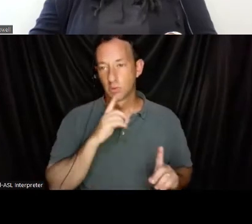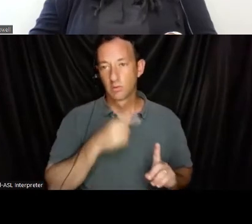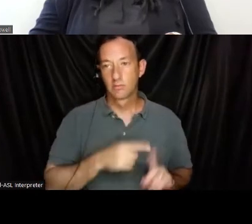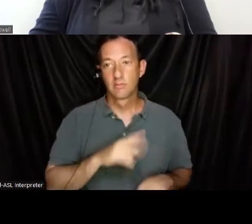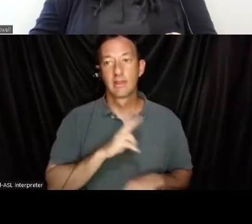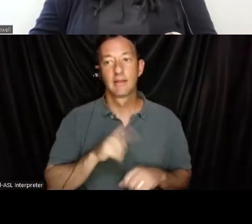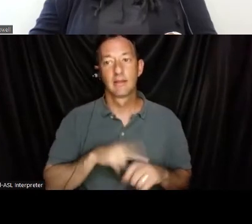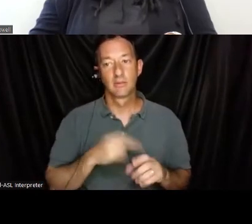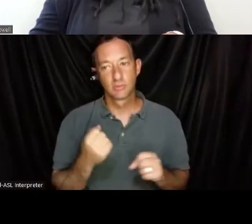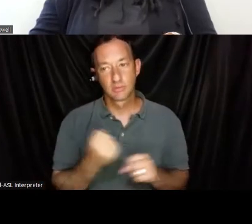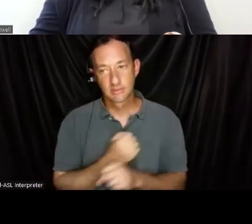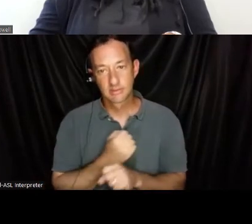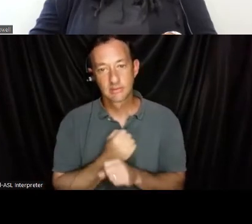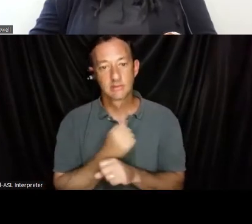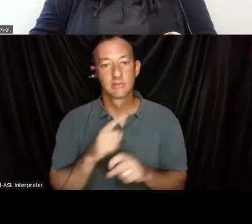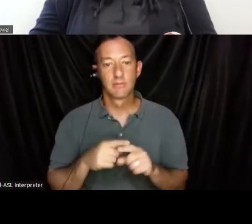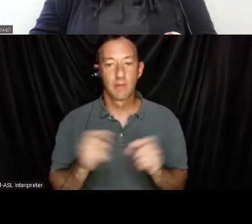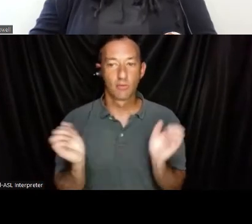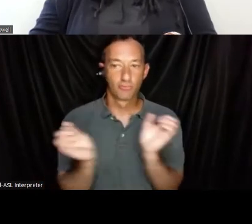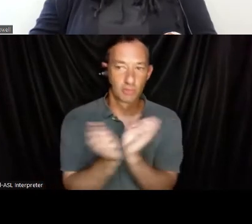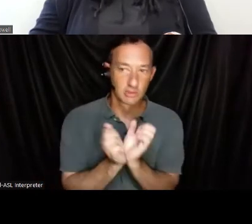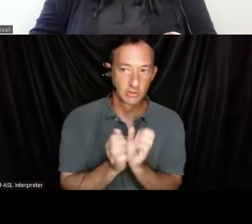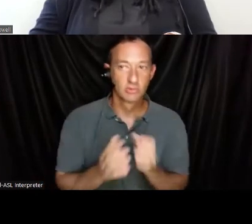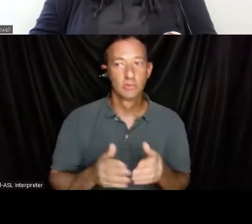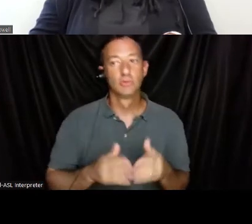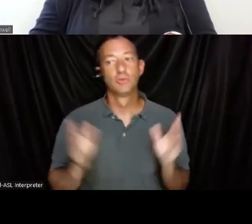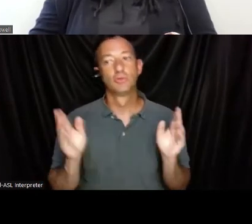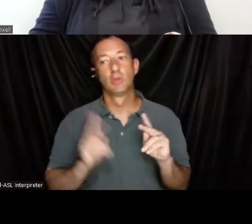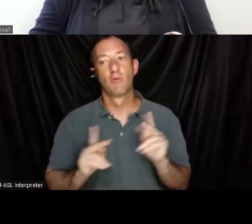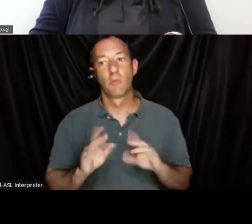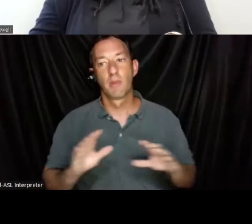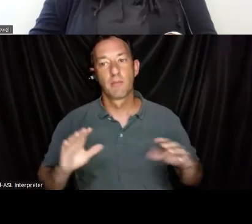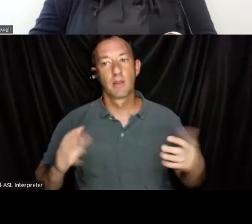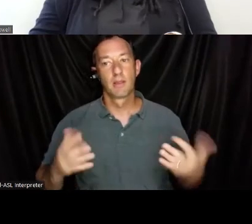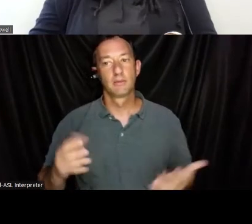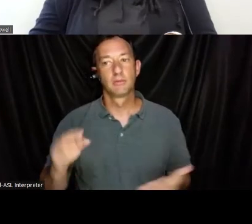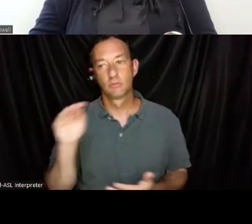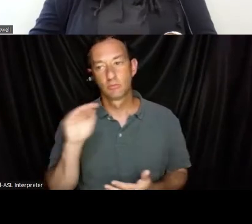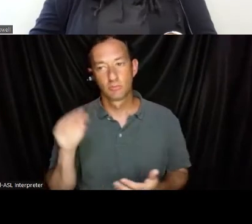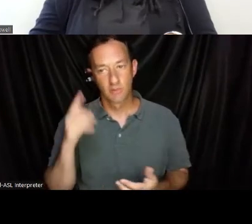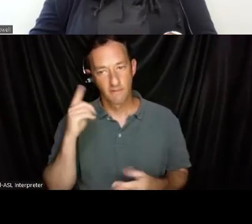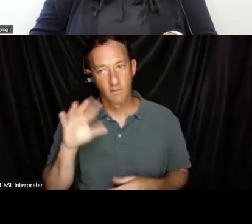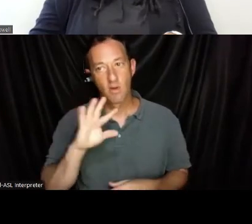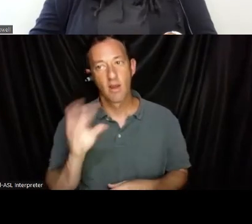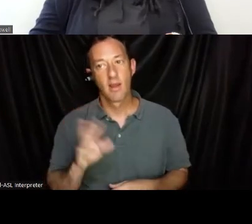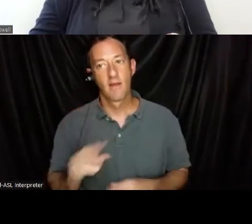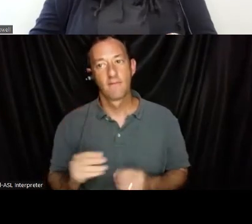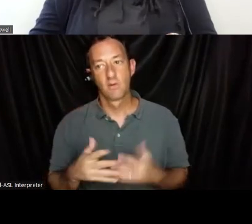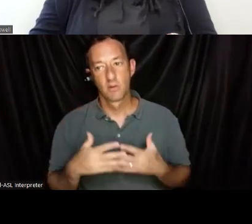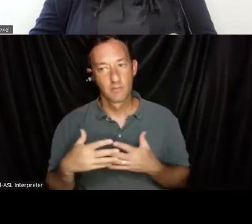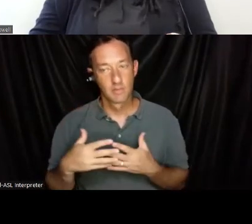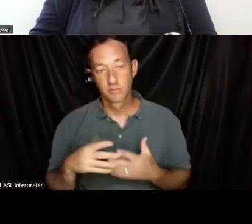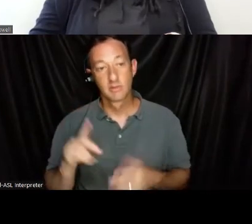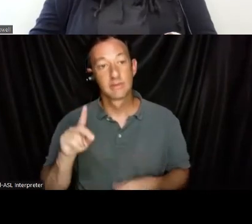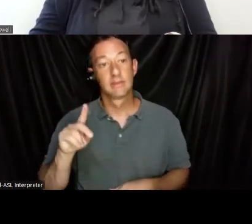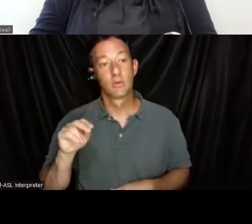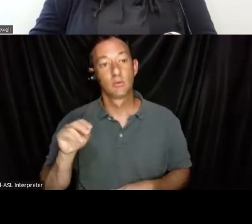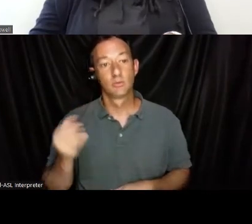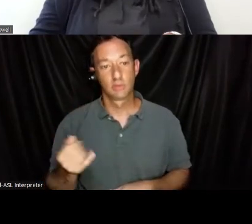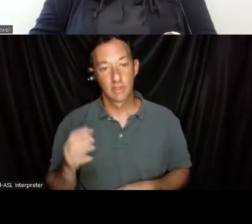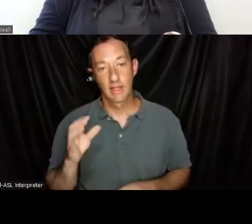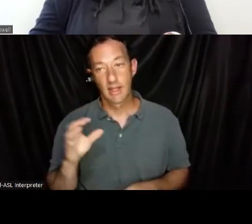and general population rates of African Americans. The DOJ estimates about the